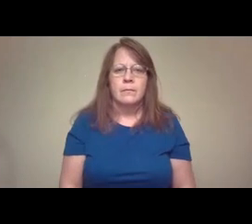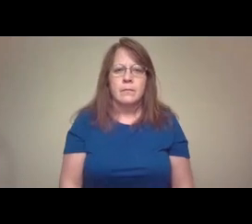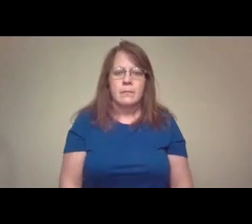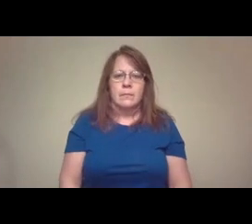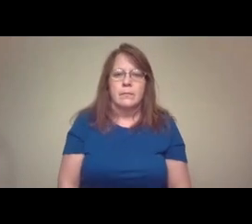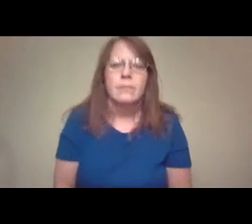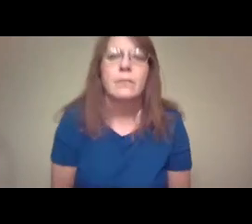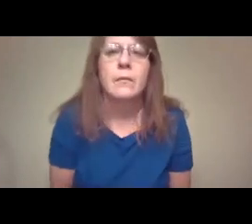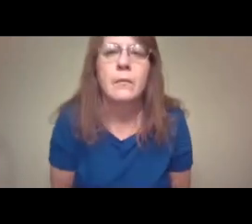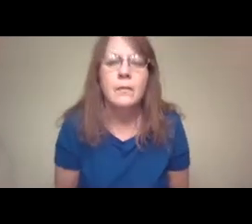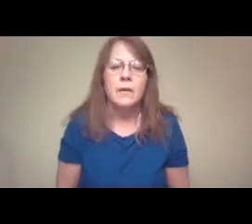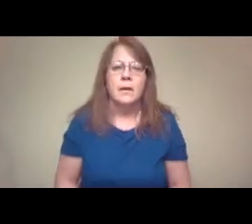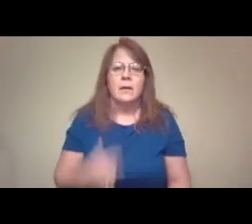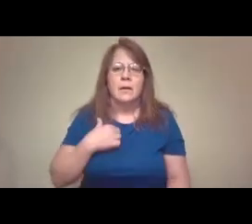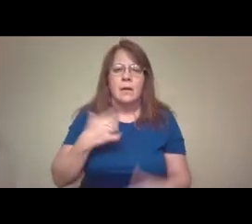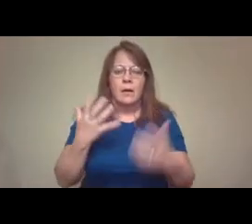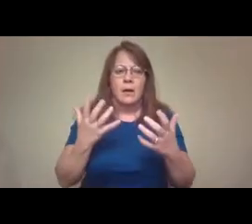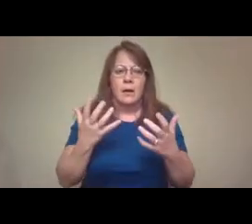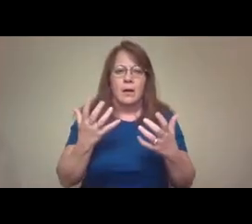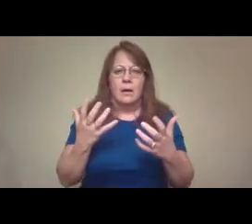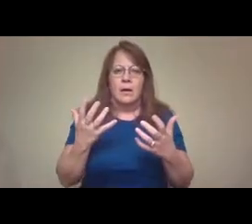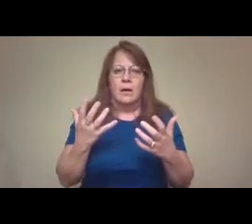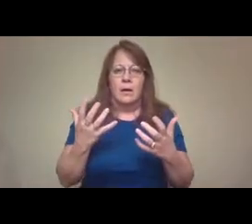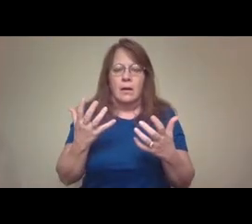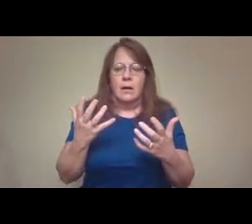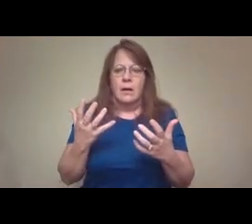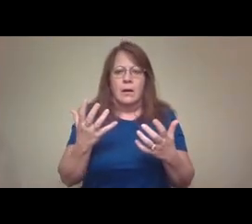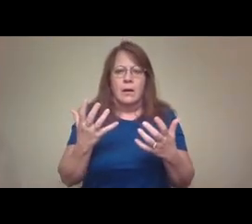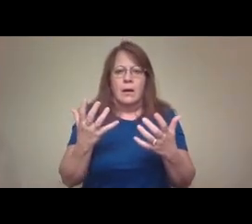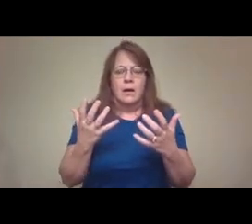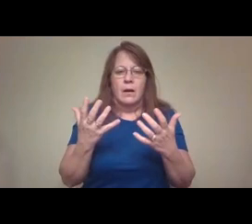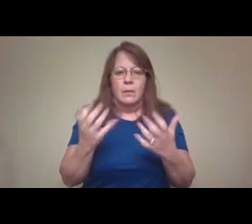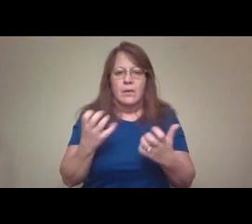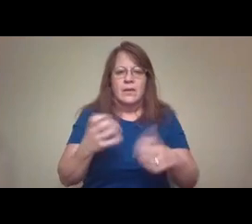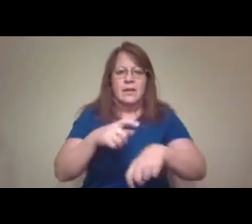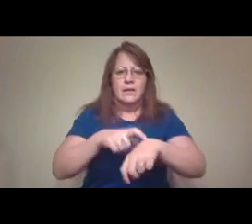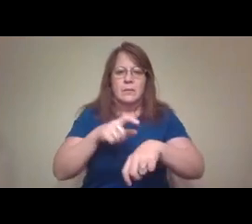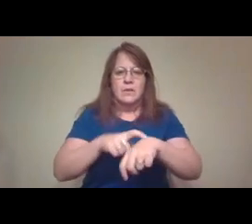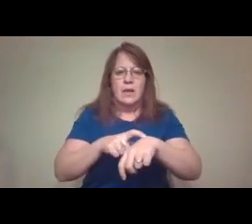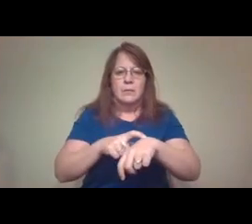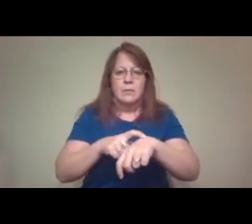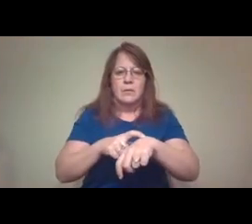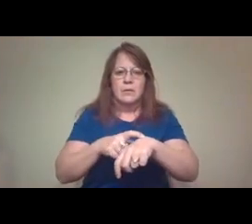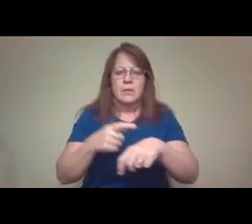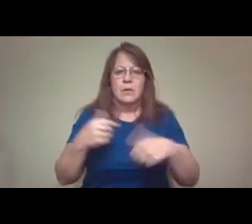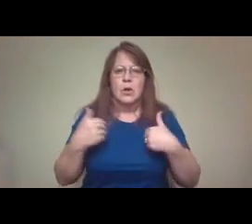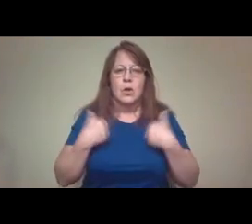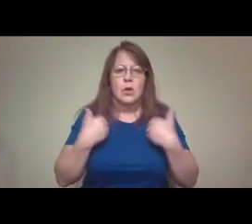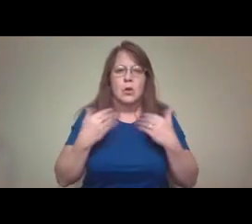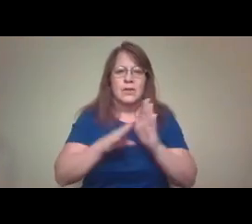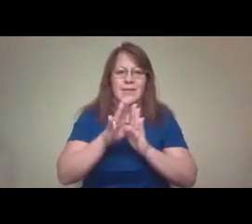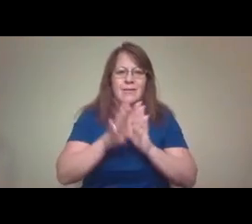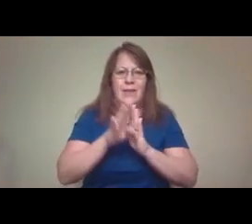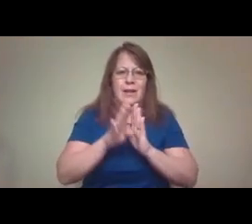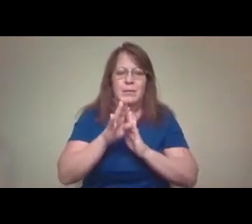I want to take some time to further stamp the messaging in the video we just viewed. Youth development is often characterized by heightened